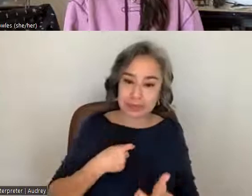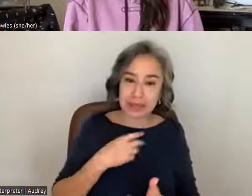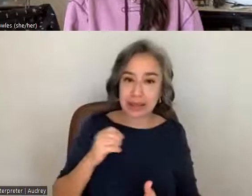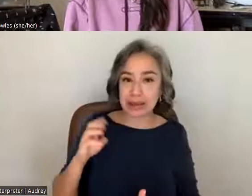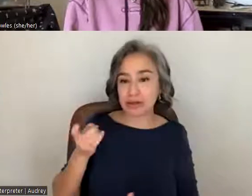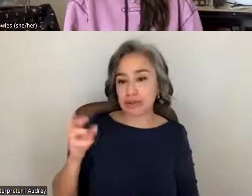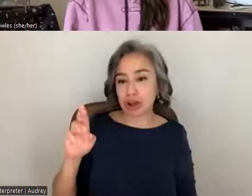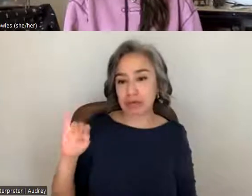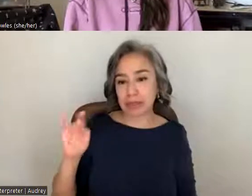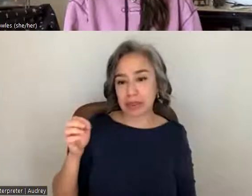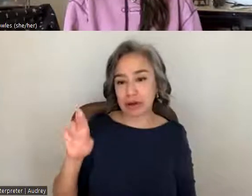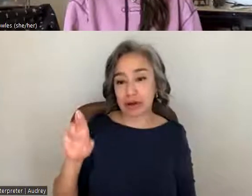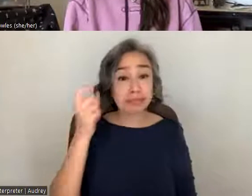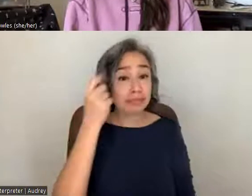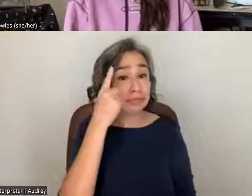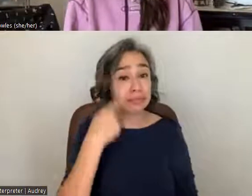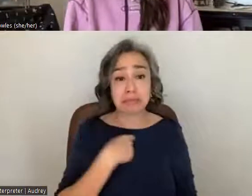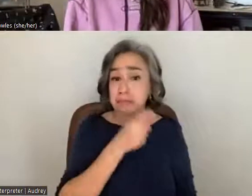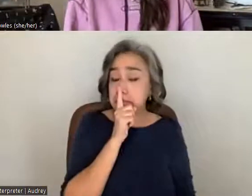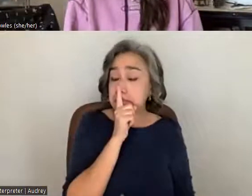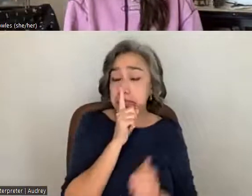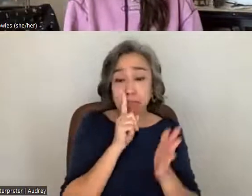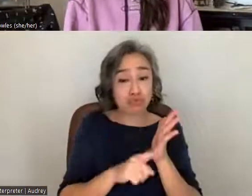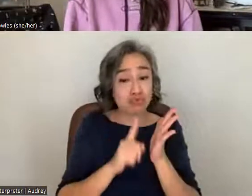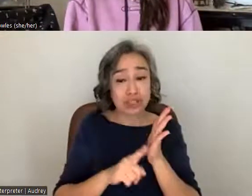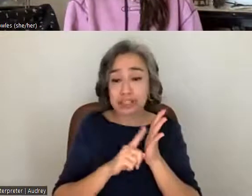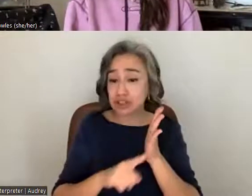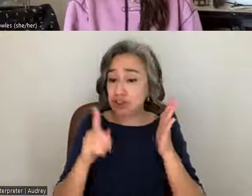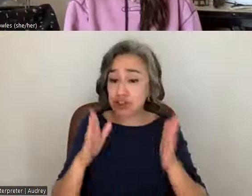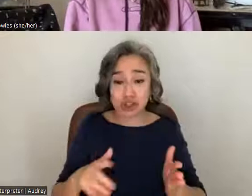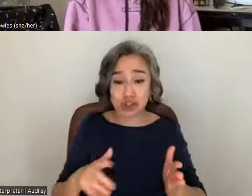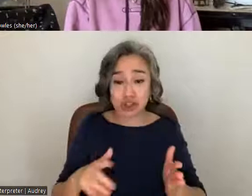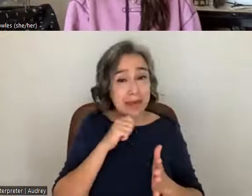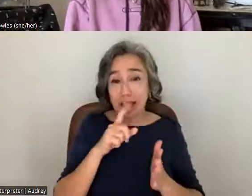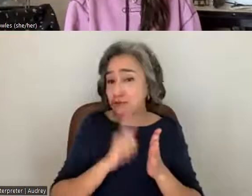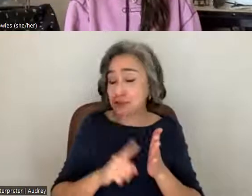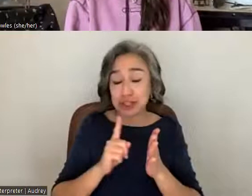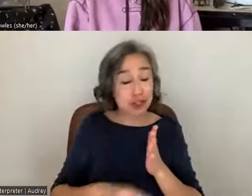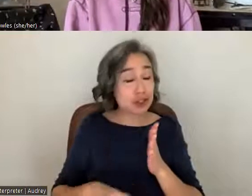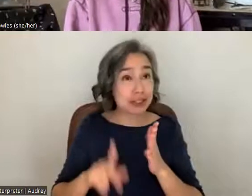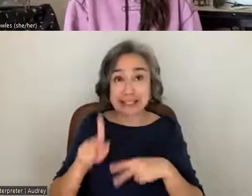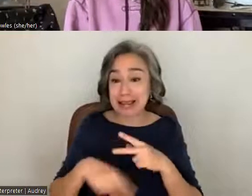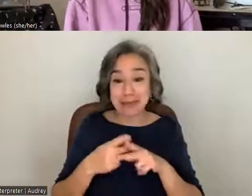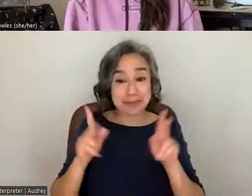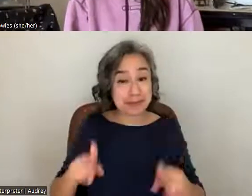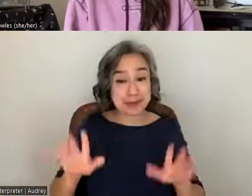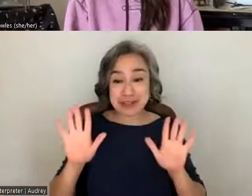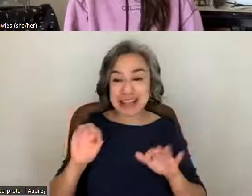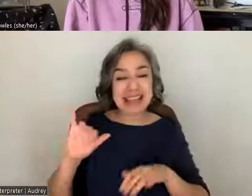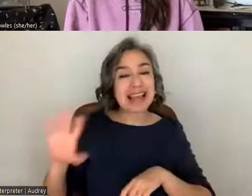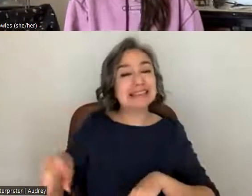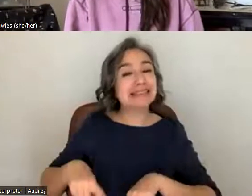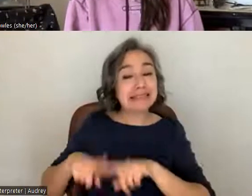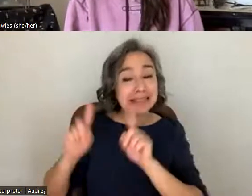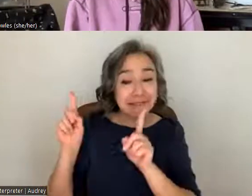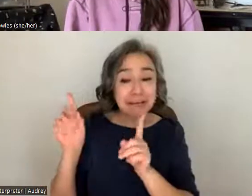not a researcher. I am not a researchy person. And so that is a whole different language and a whole different